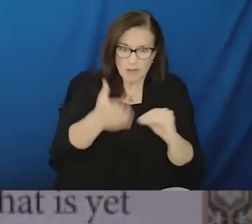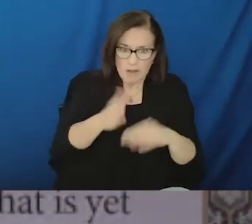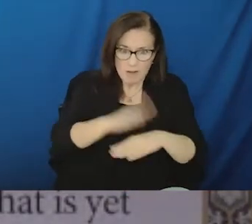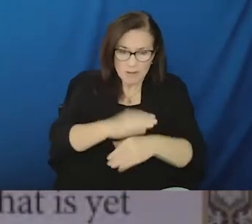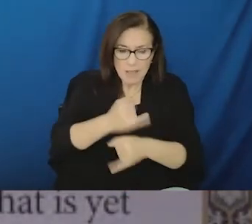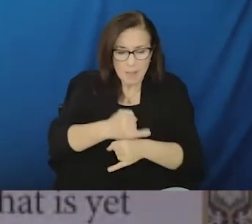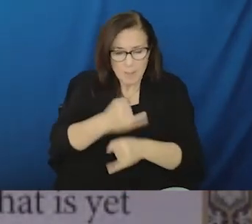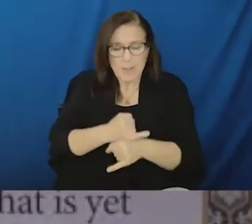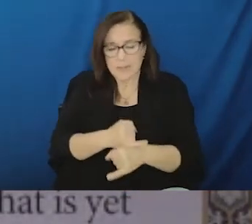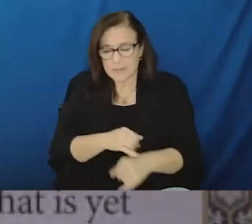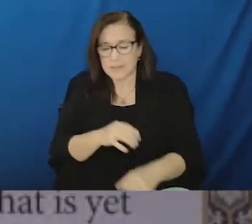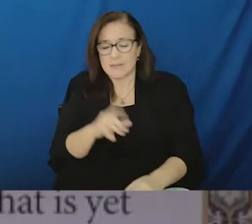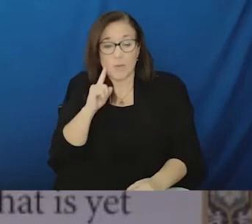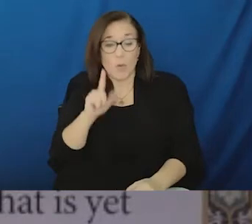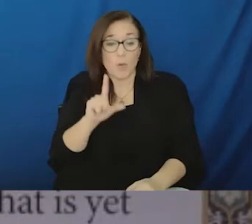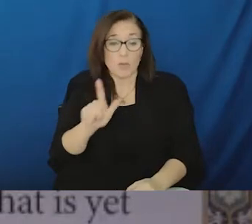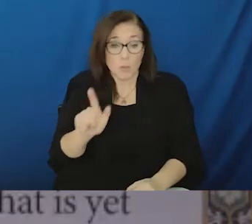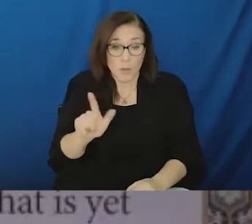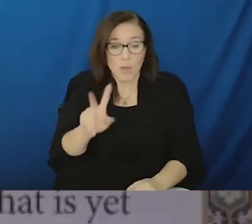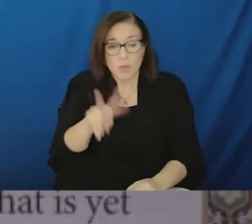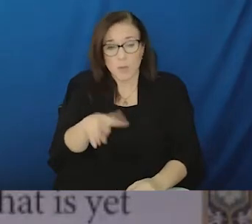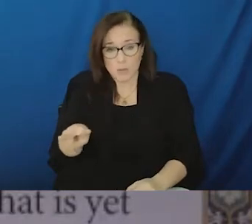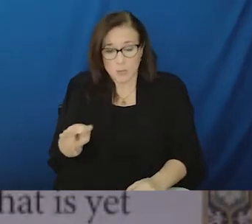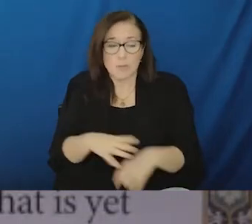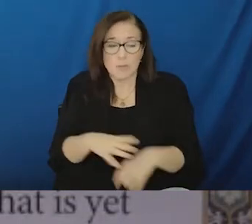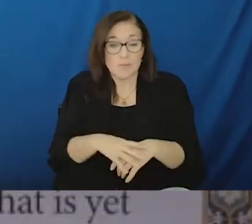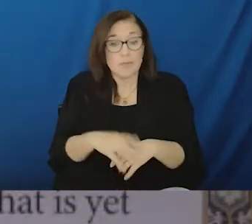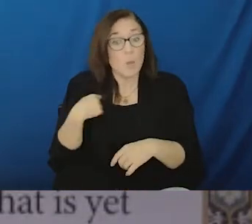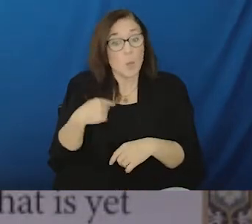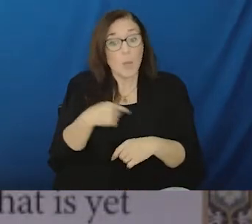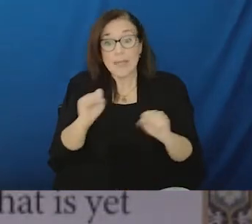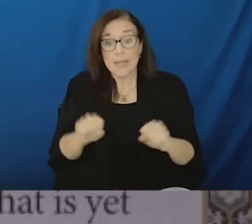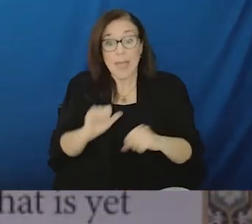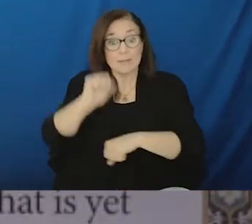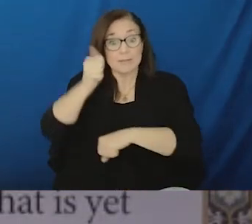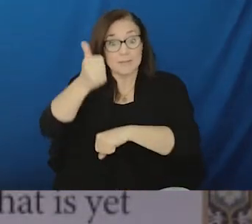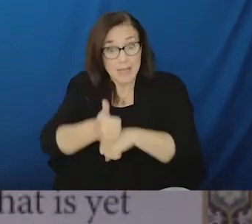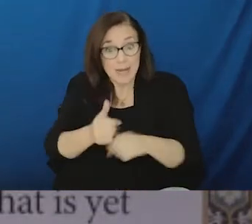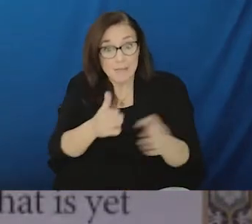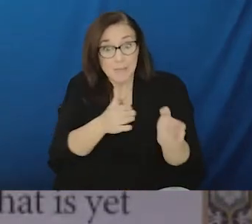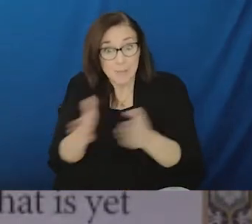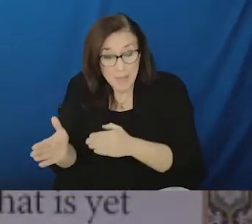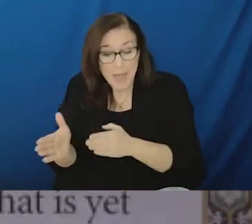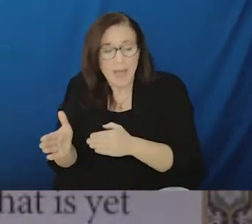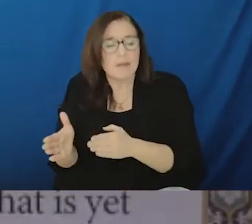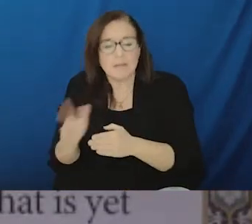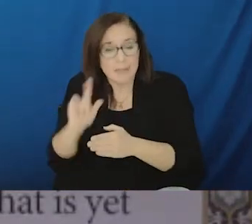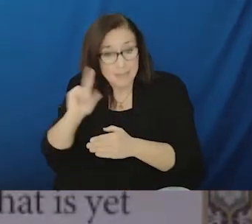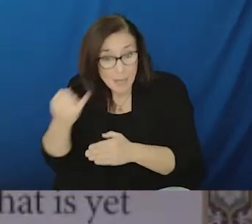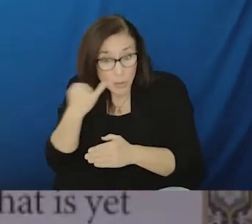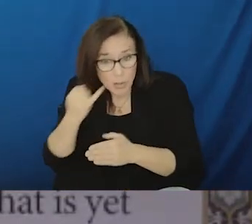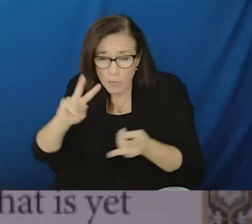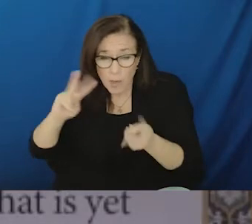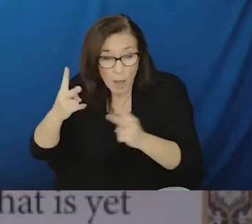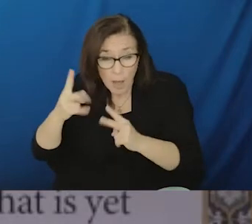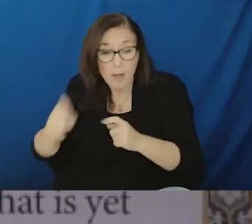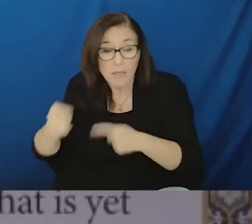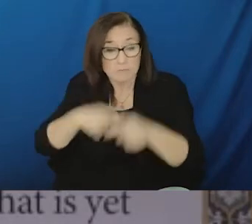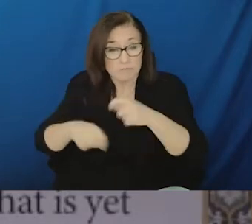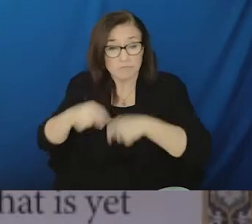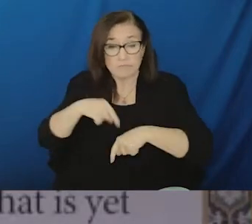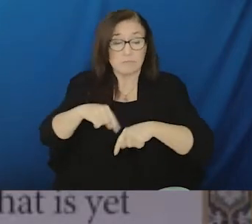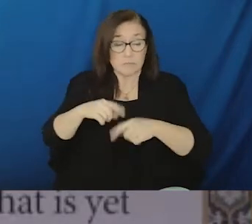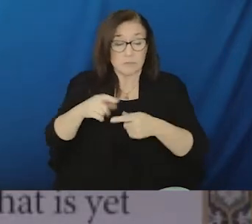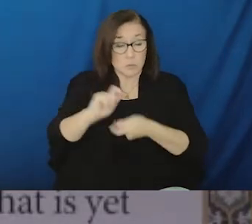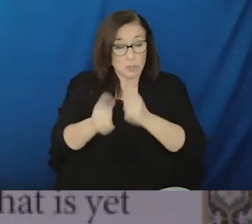easier to pull back or to change than to, do something completely new and different. So I hope that we can really